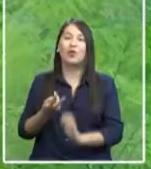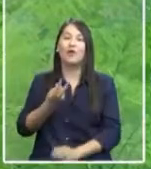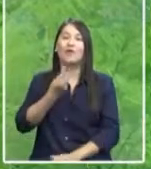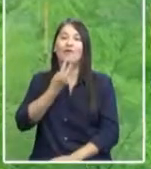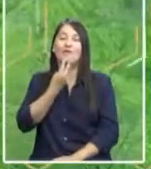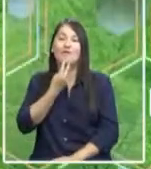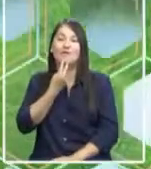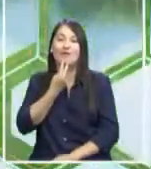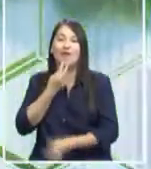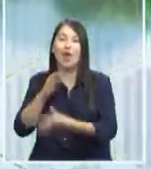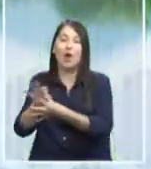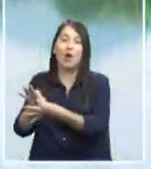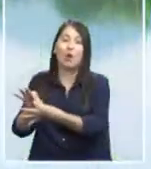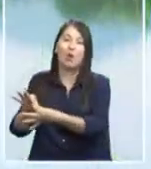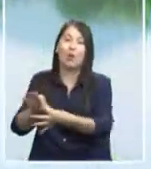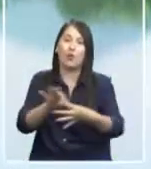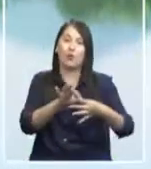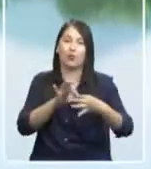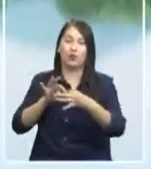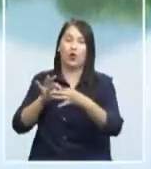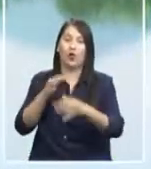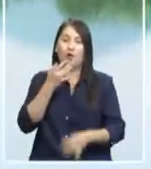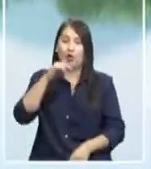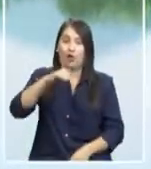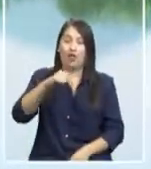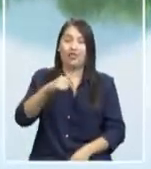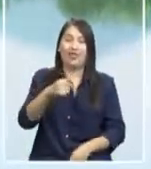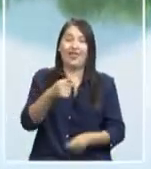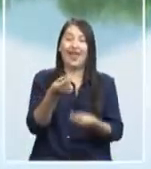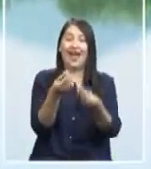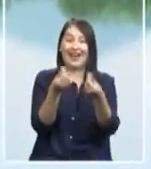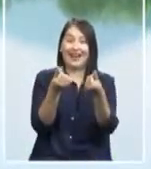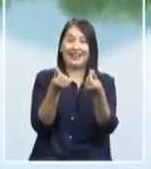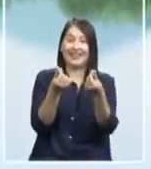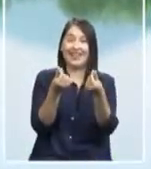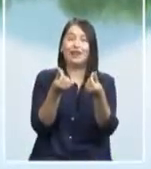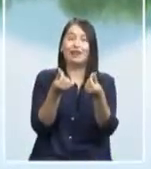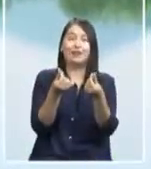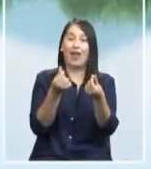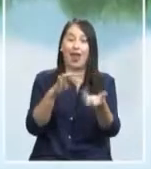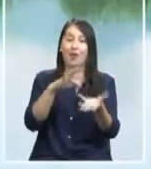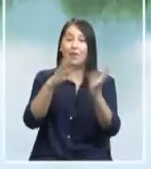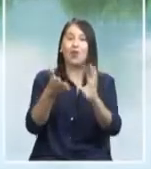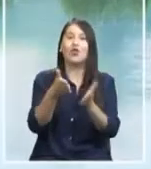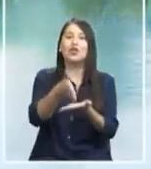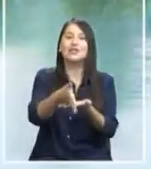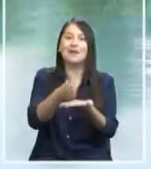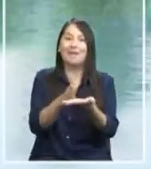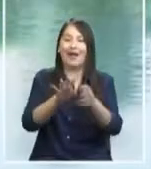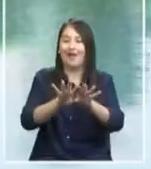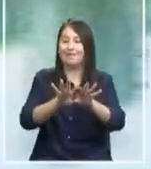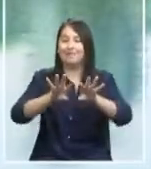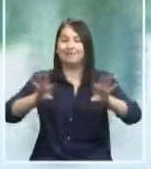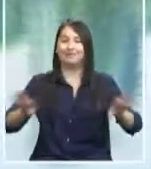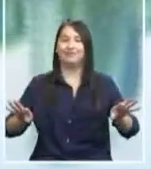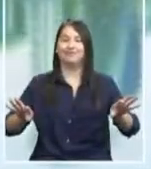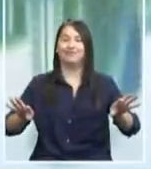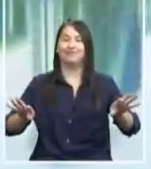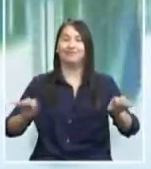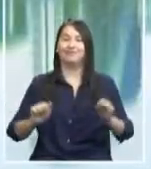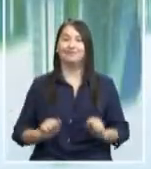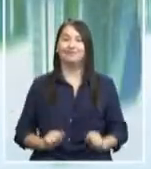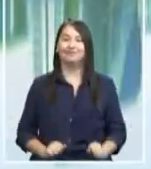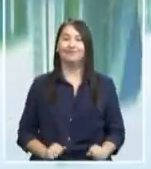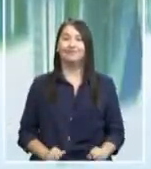The 99% of the people have no access to that wealth. Very little wealth. Very small fraction of that wealth.